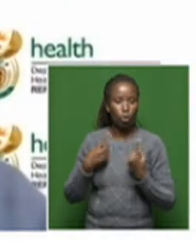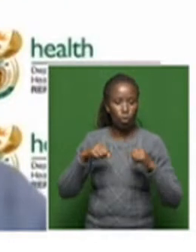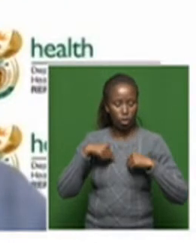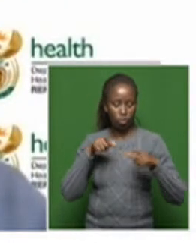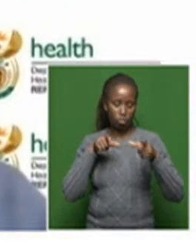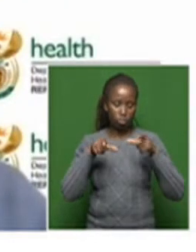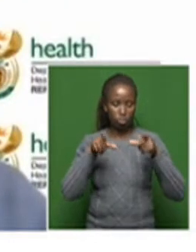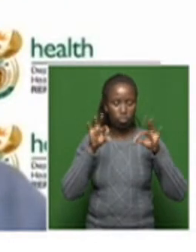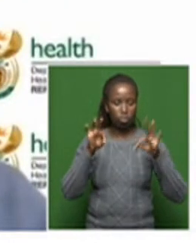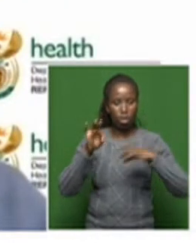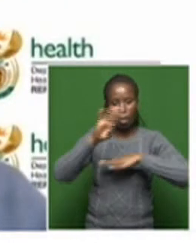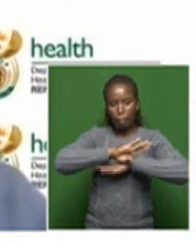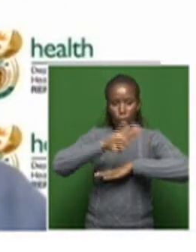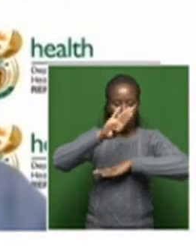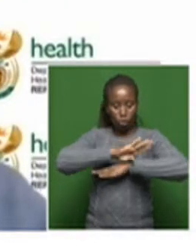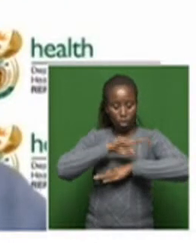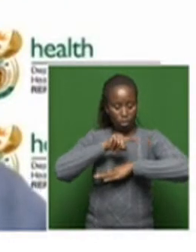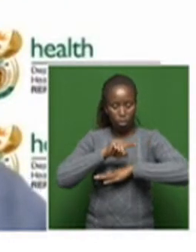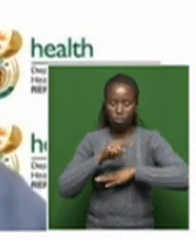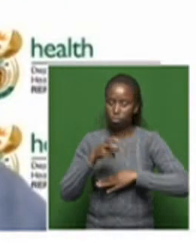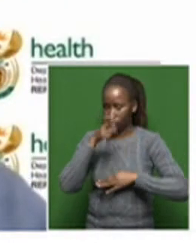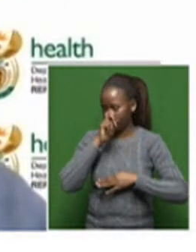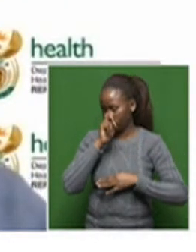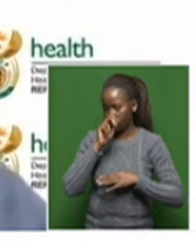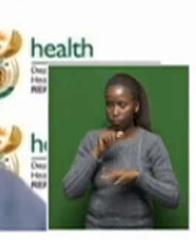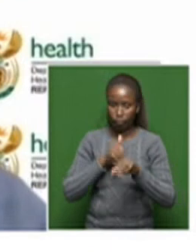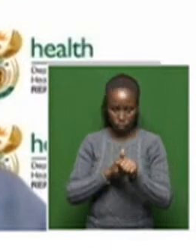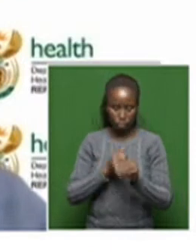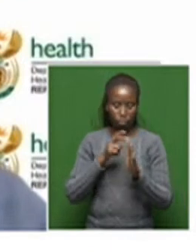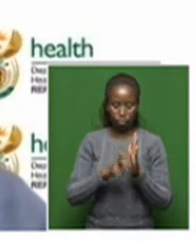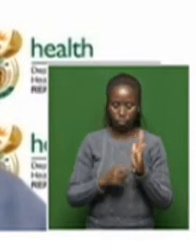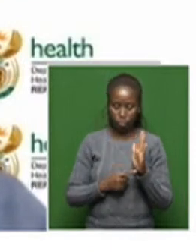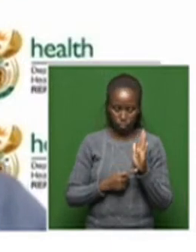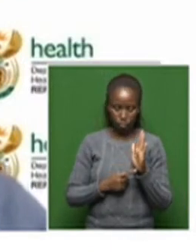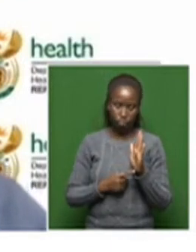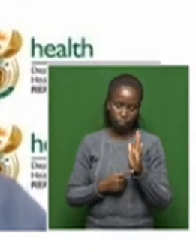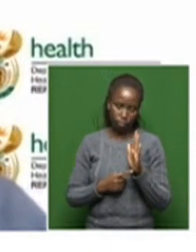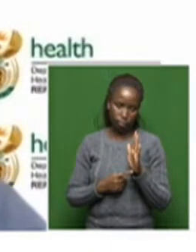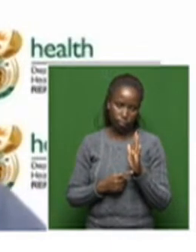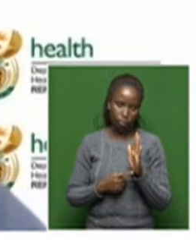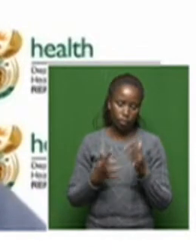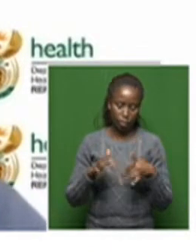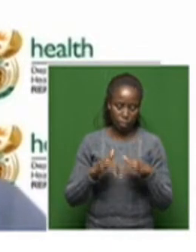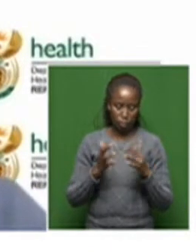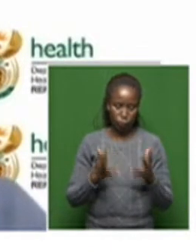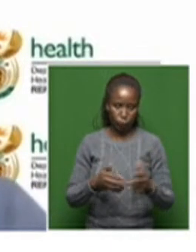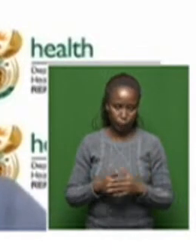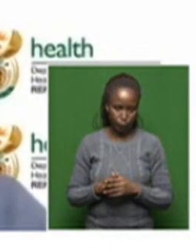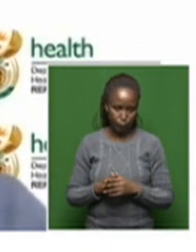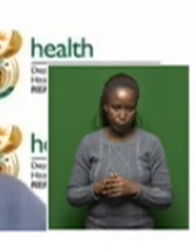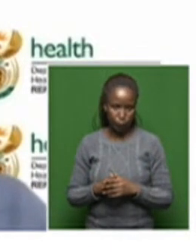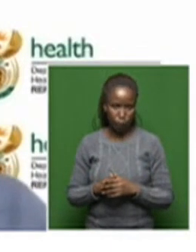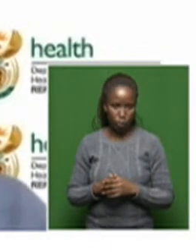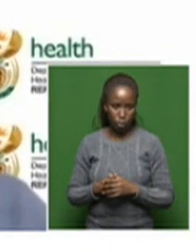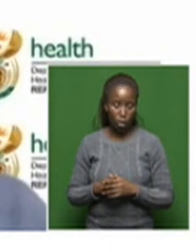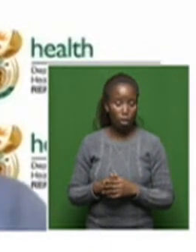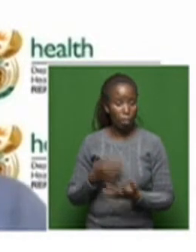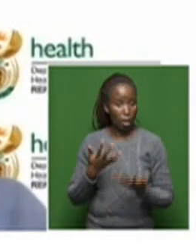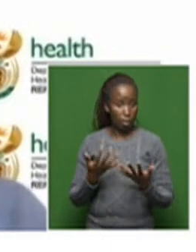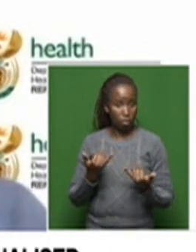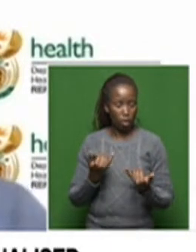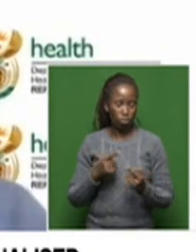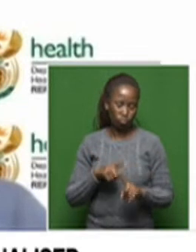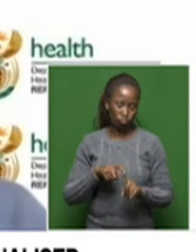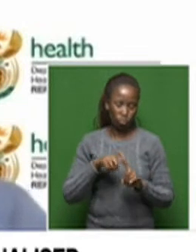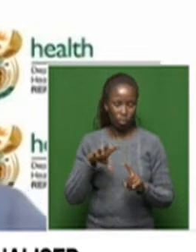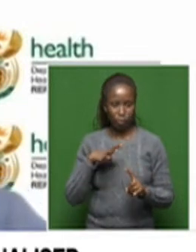very closely and in terms of the protocols, in the directions and in the regulations that we put up. I'll probably stop there for now, Dr.